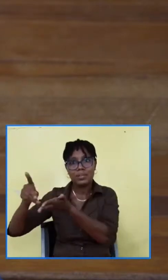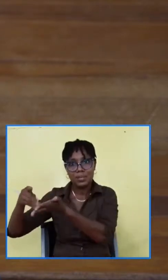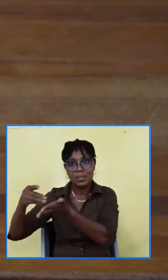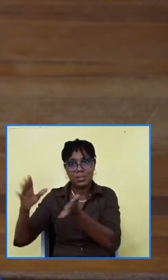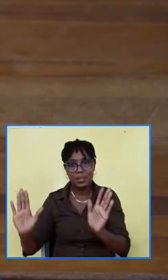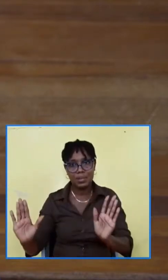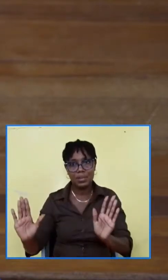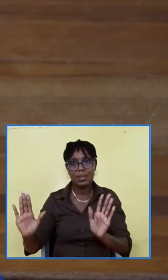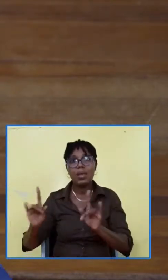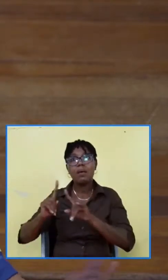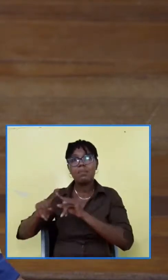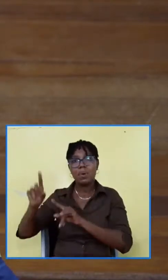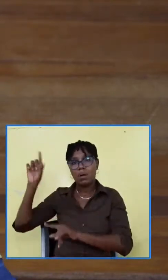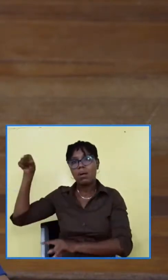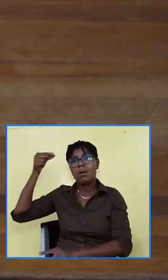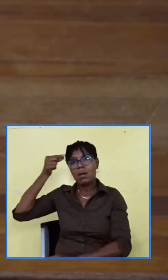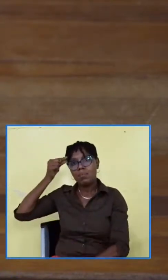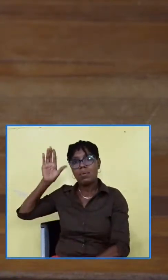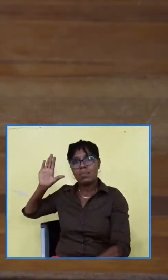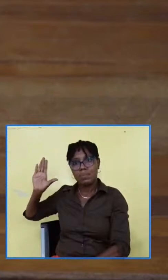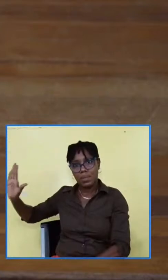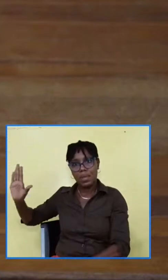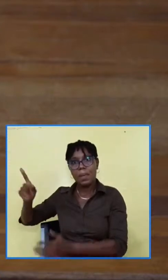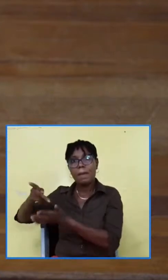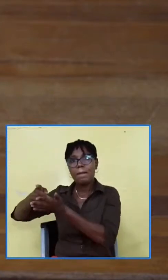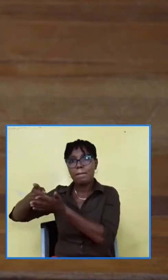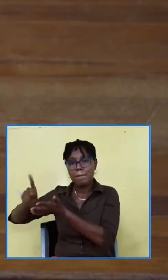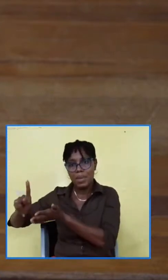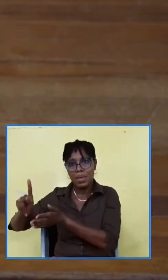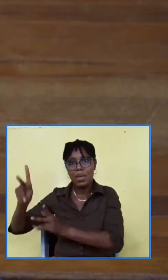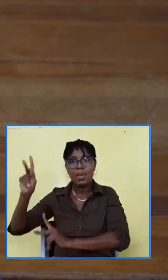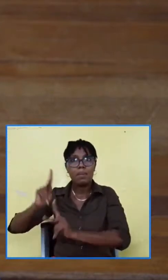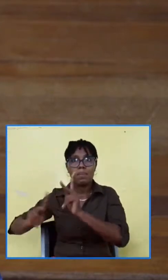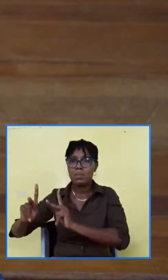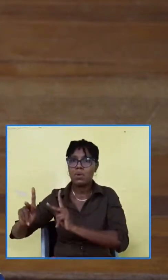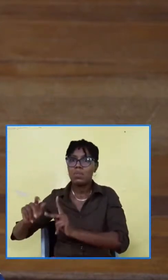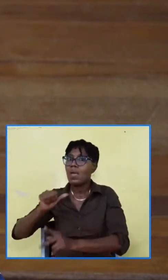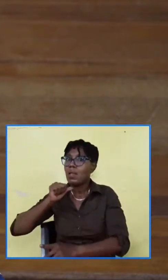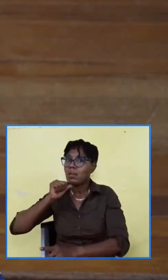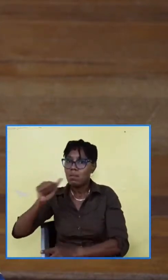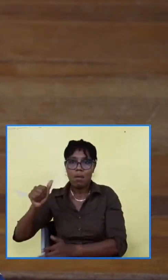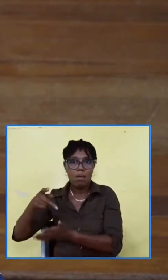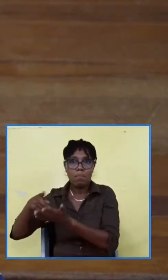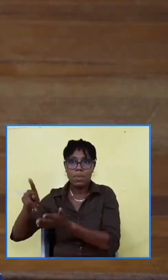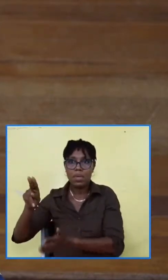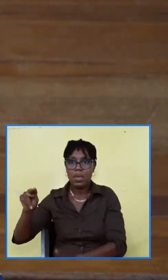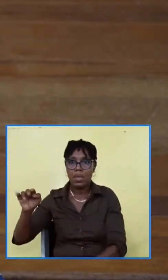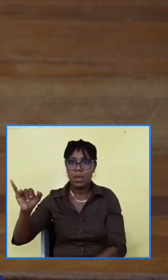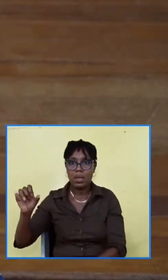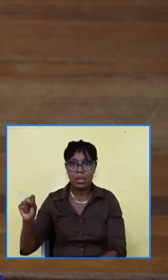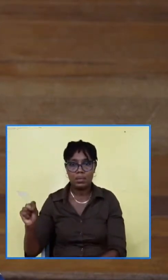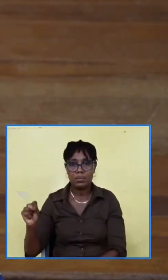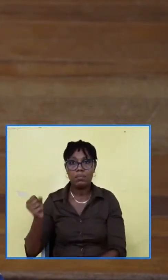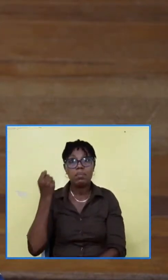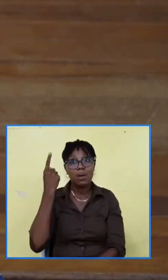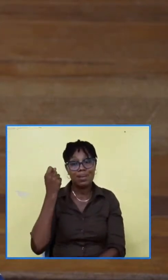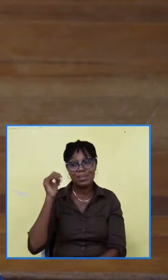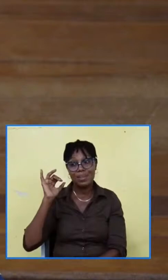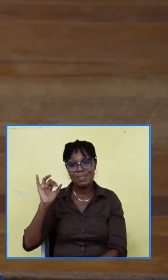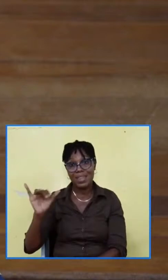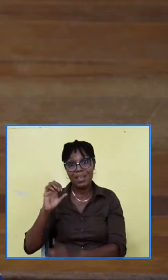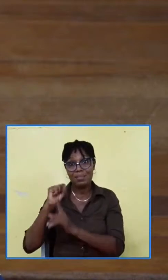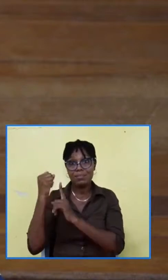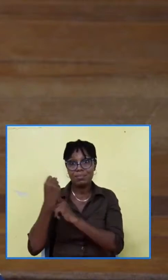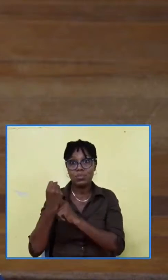two funds. And again, as we look at all of this information, we will look at that as well.